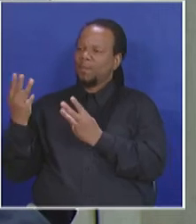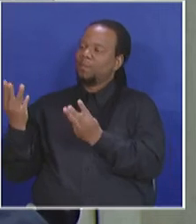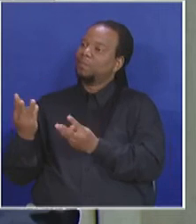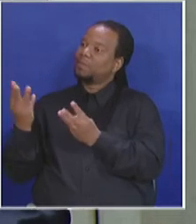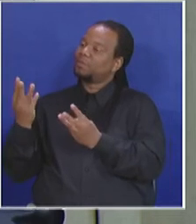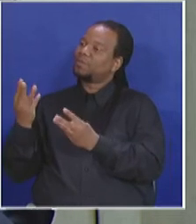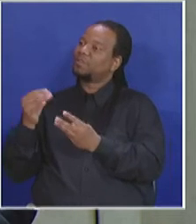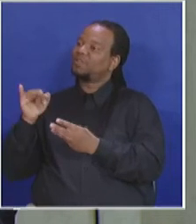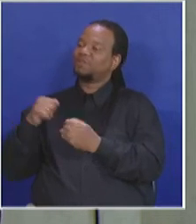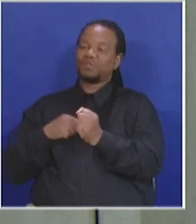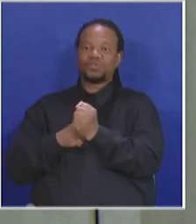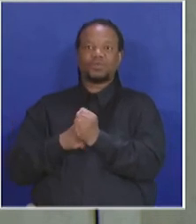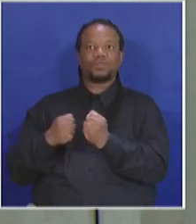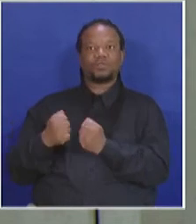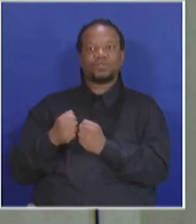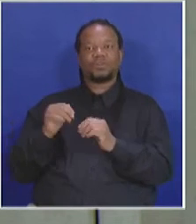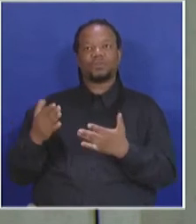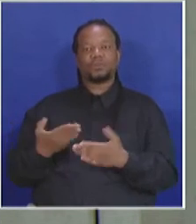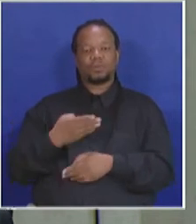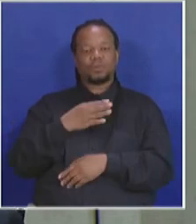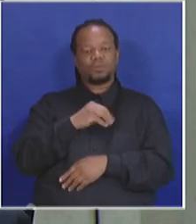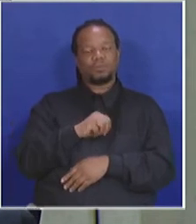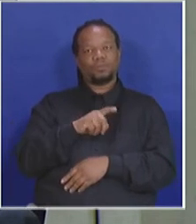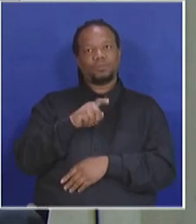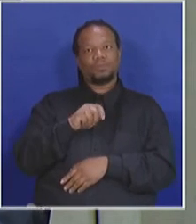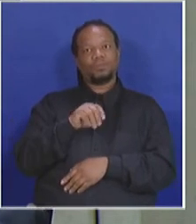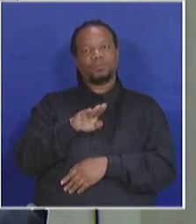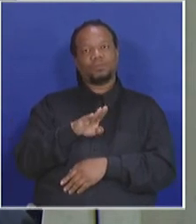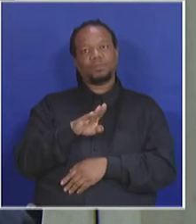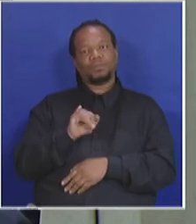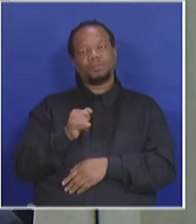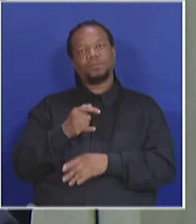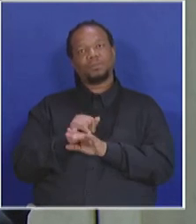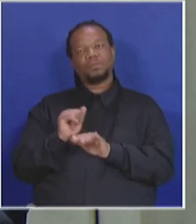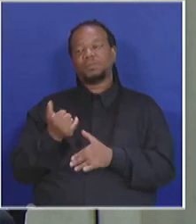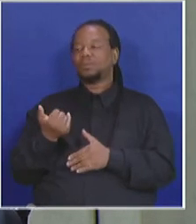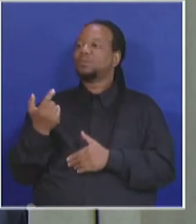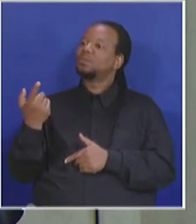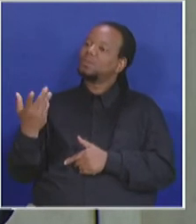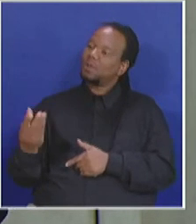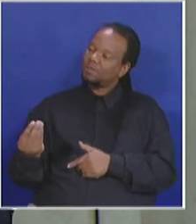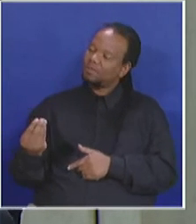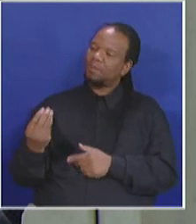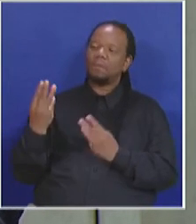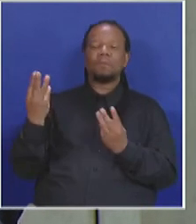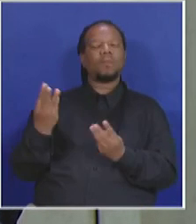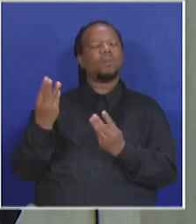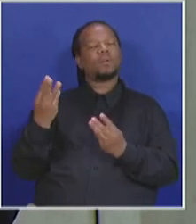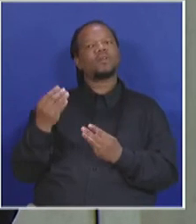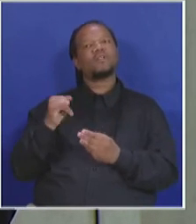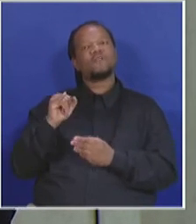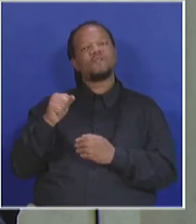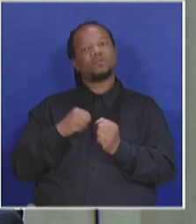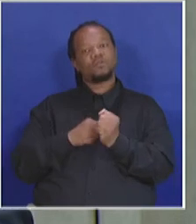on countries' medium to long-term growth prospects. Adequate public infrastructure investment can put the country on a